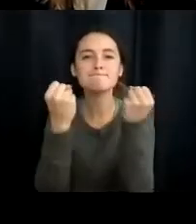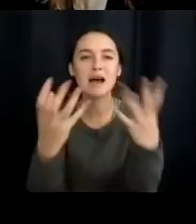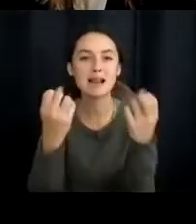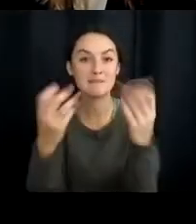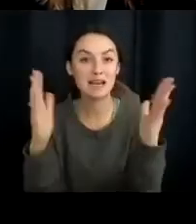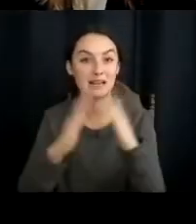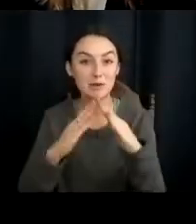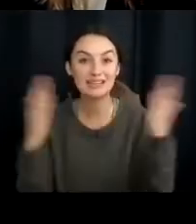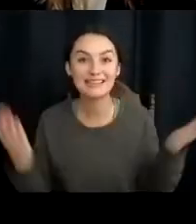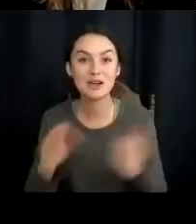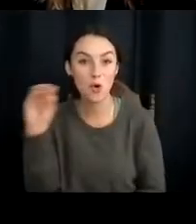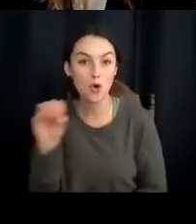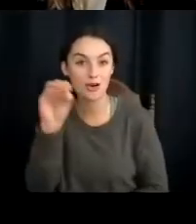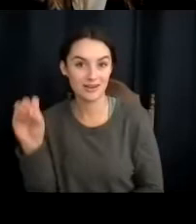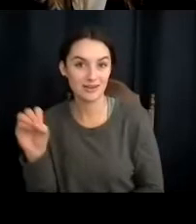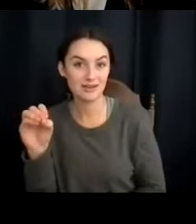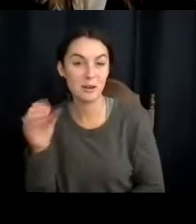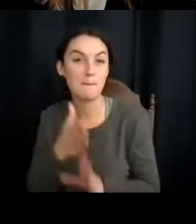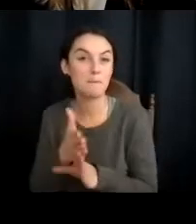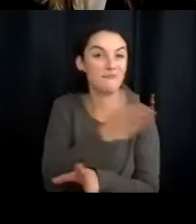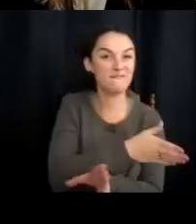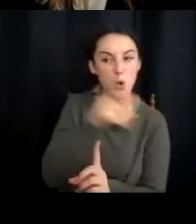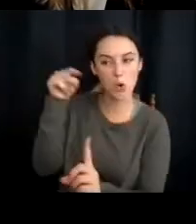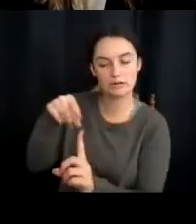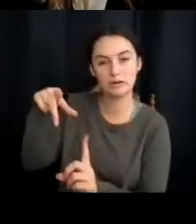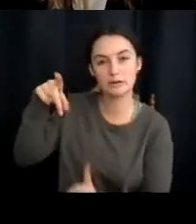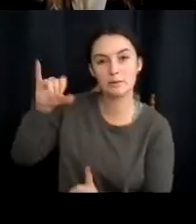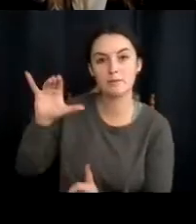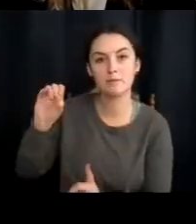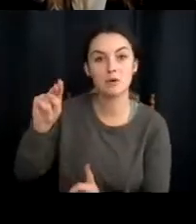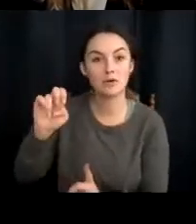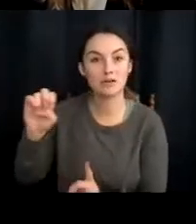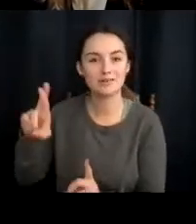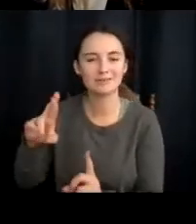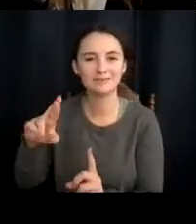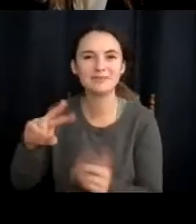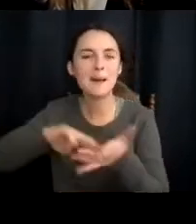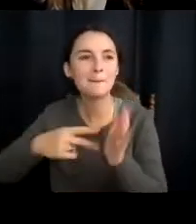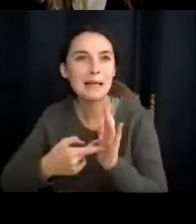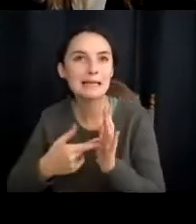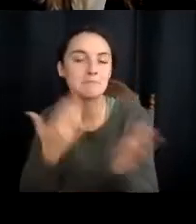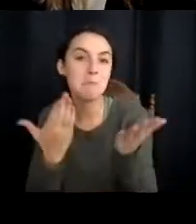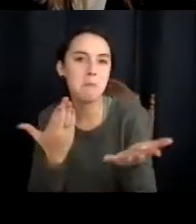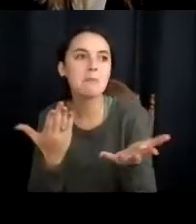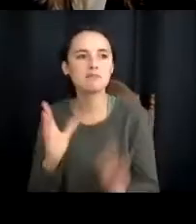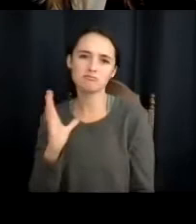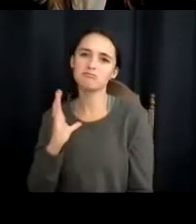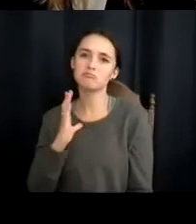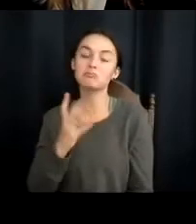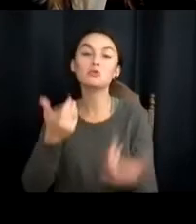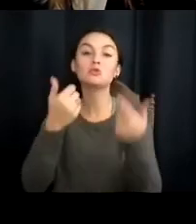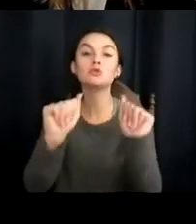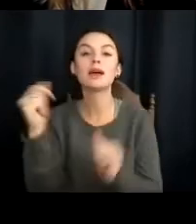live here. But when we say the word pioneering, we mean maybe willing to try something new. And you're going to